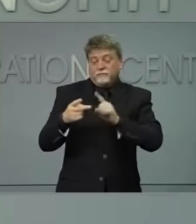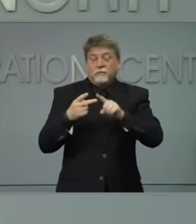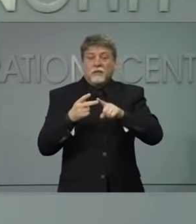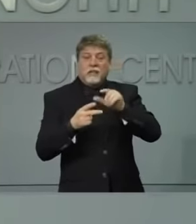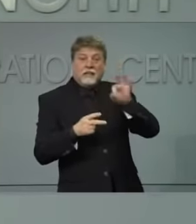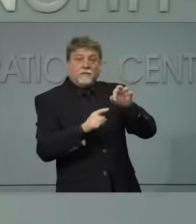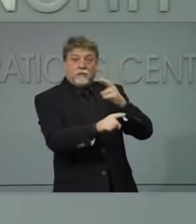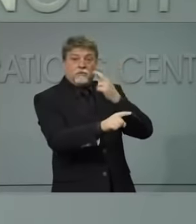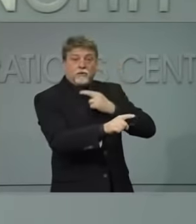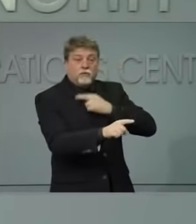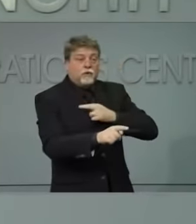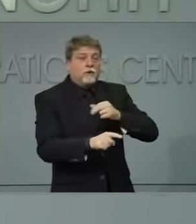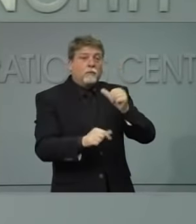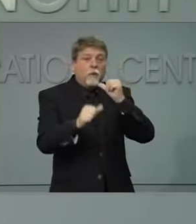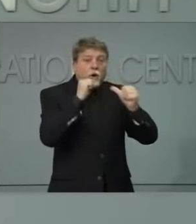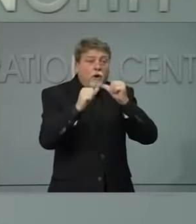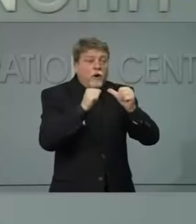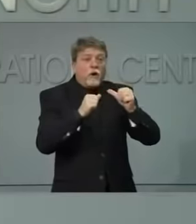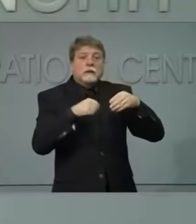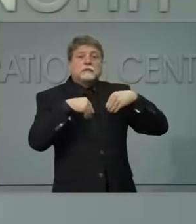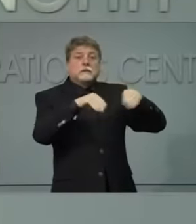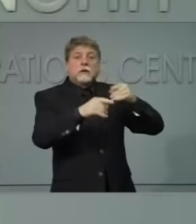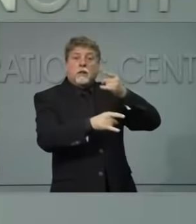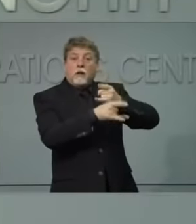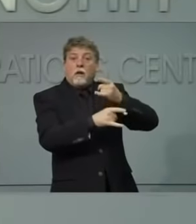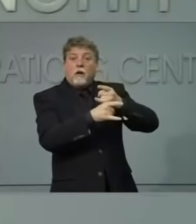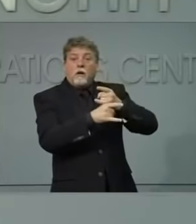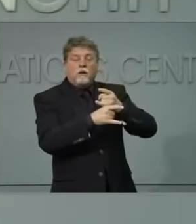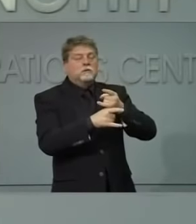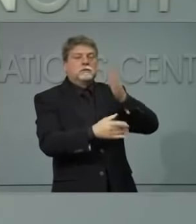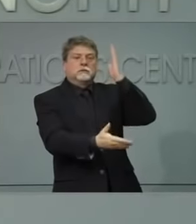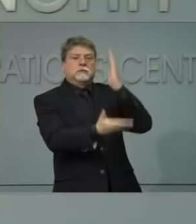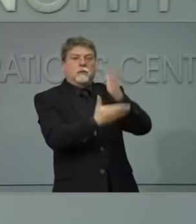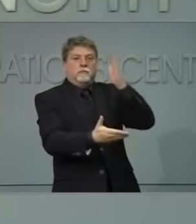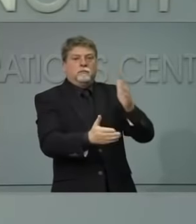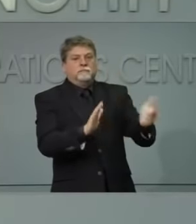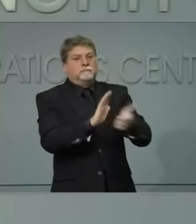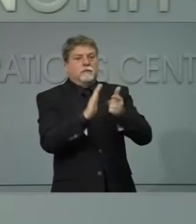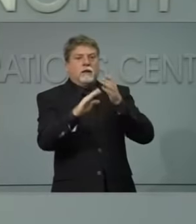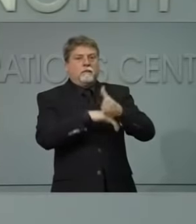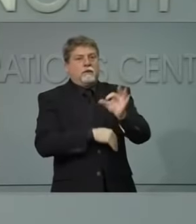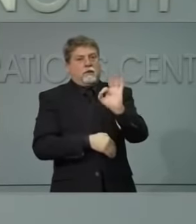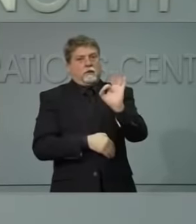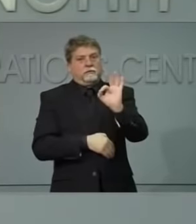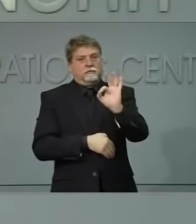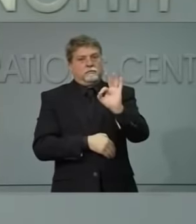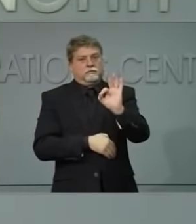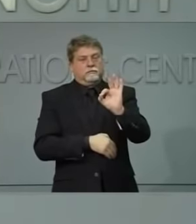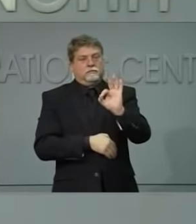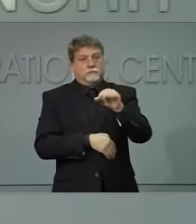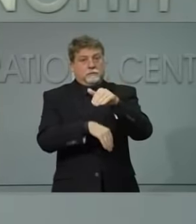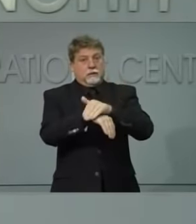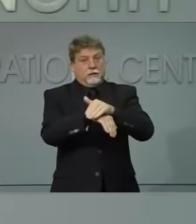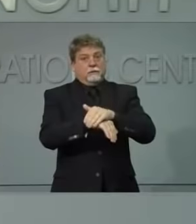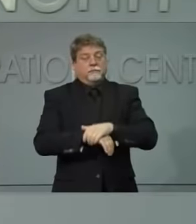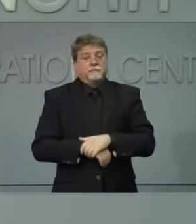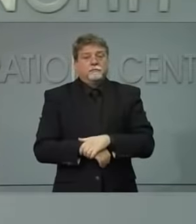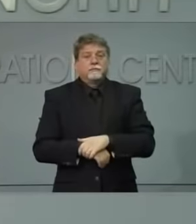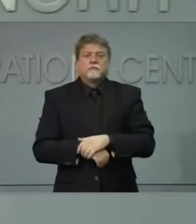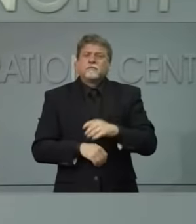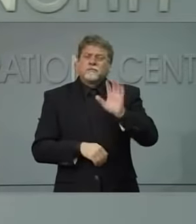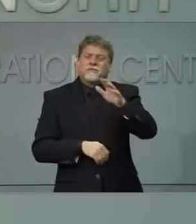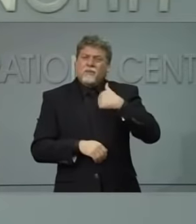consumption sales must end by 9 p.m. We already have strong safety protocols